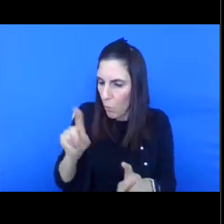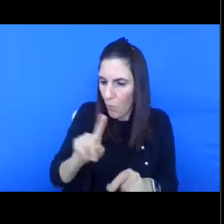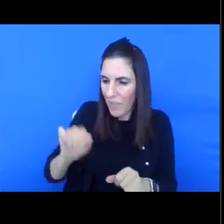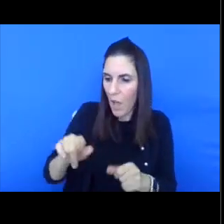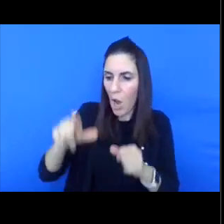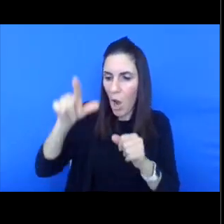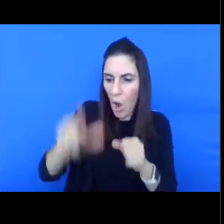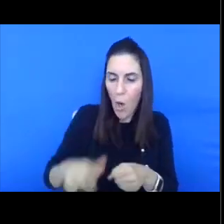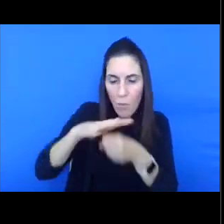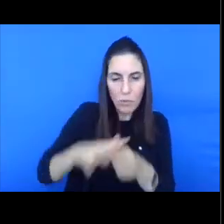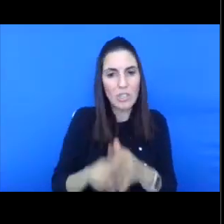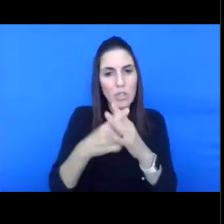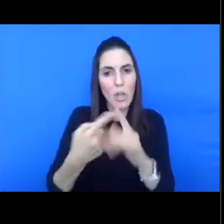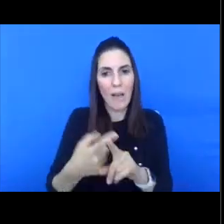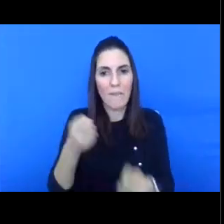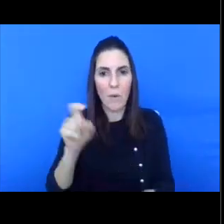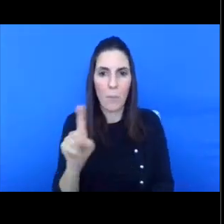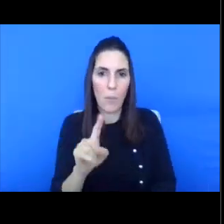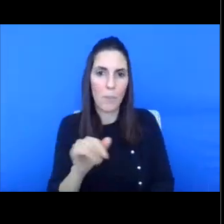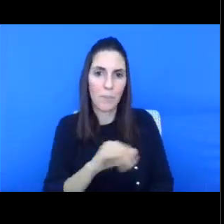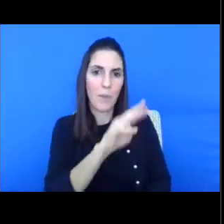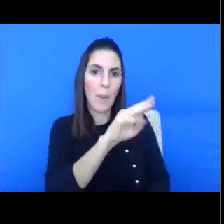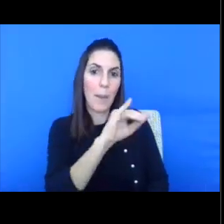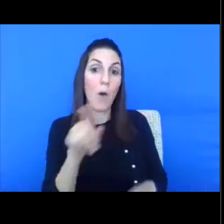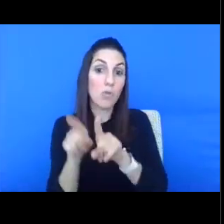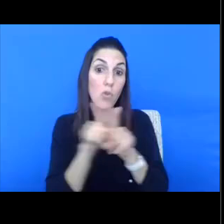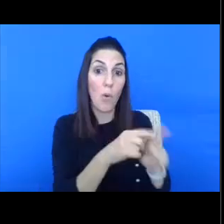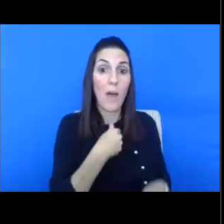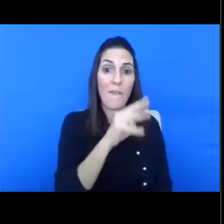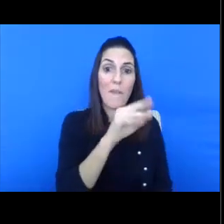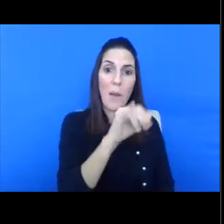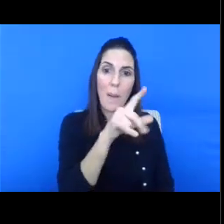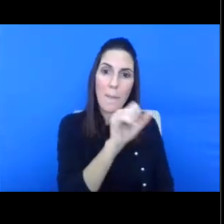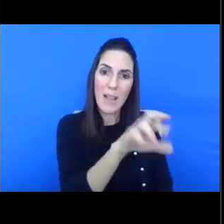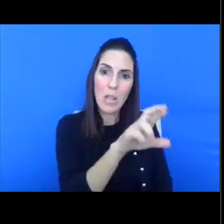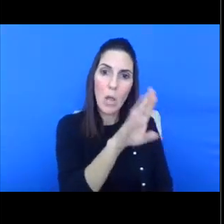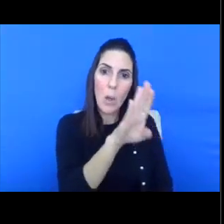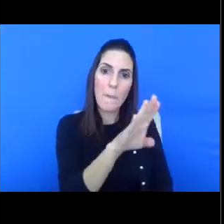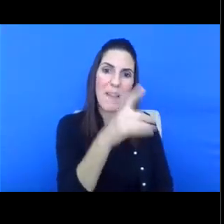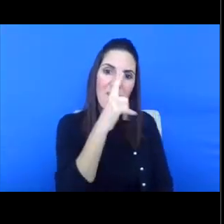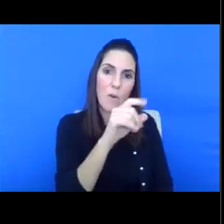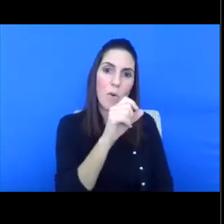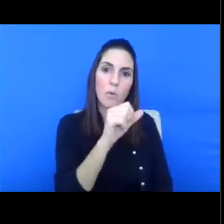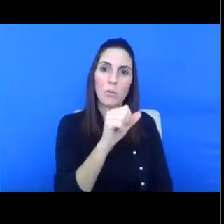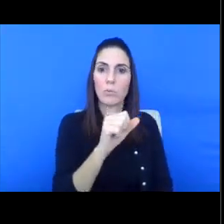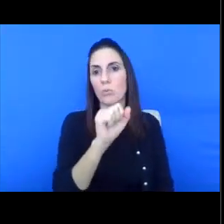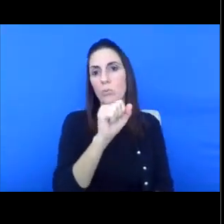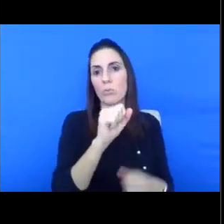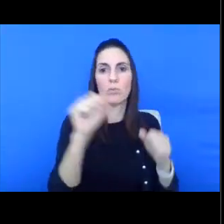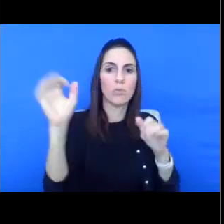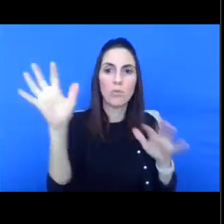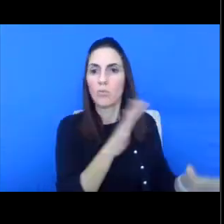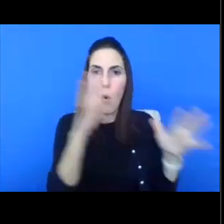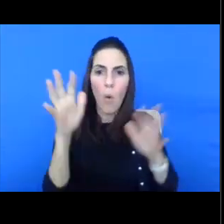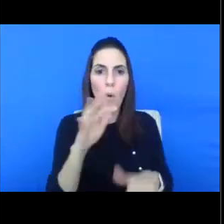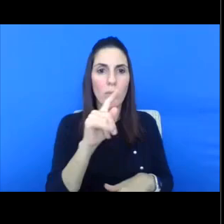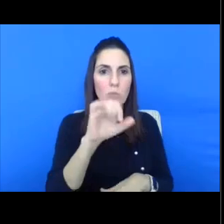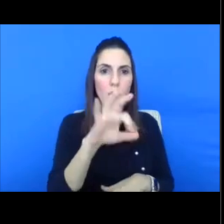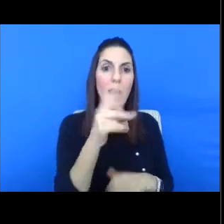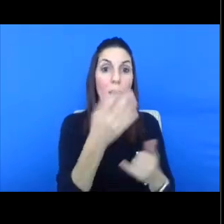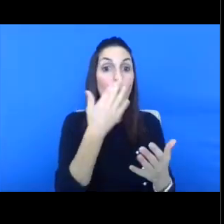You also have the Miller B storm track. This is good for snow for other folks in the country, but maybe not so much for